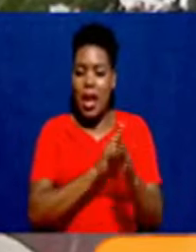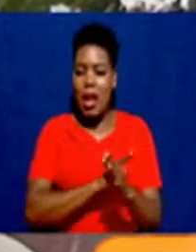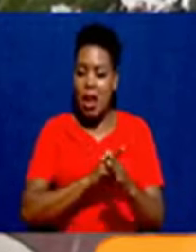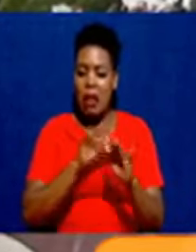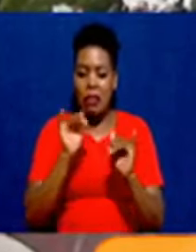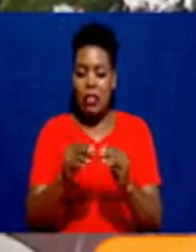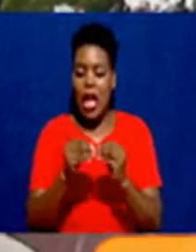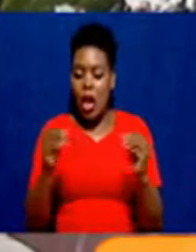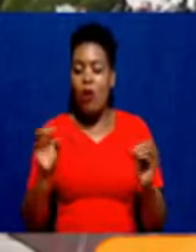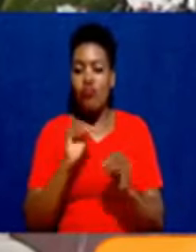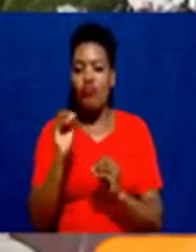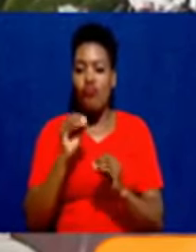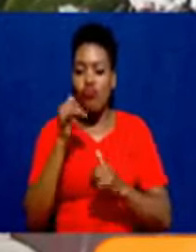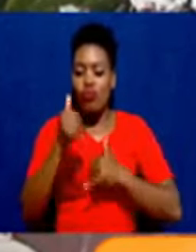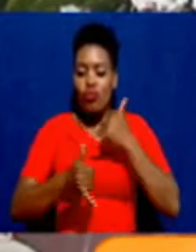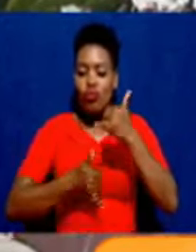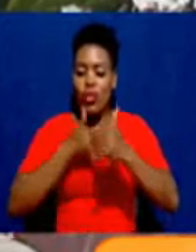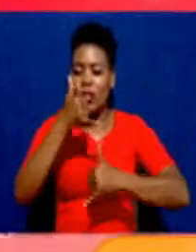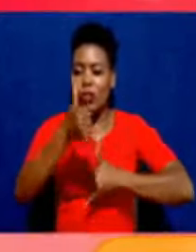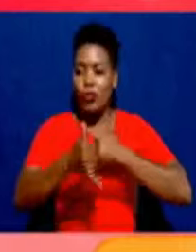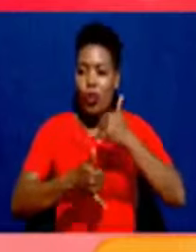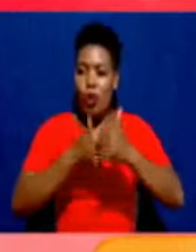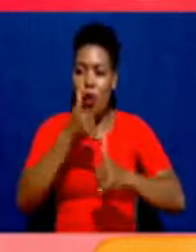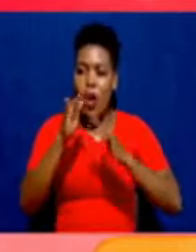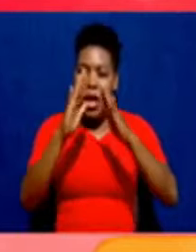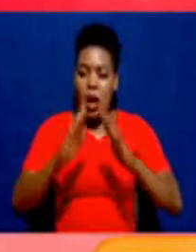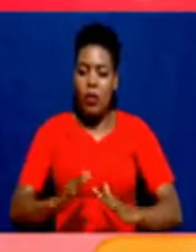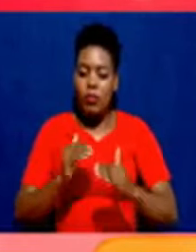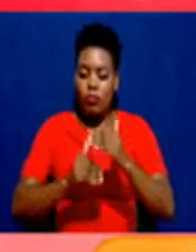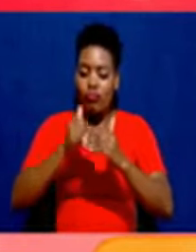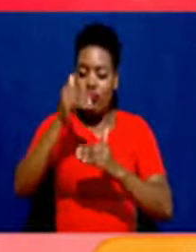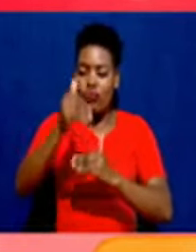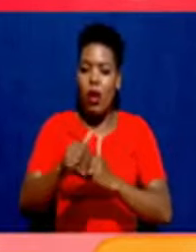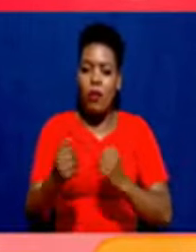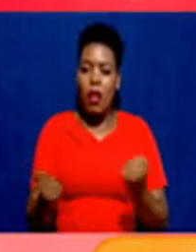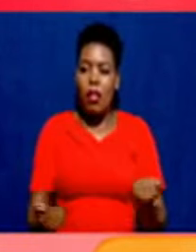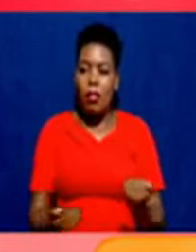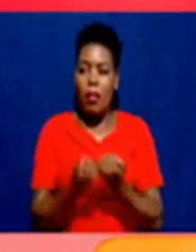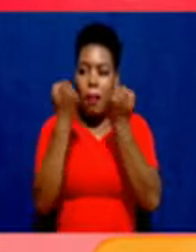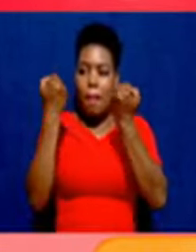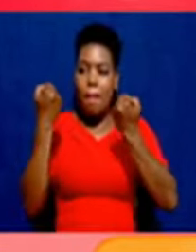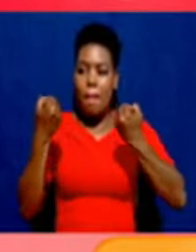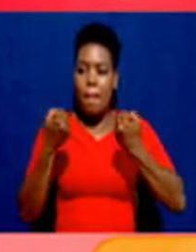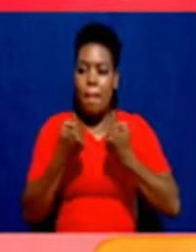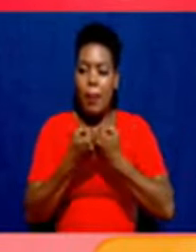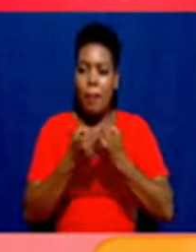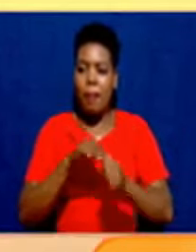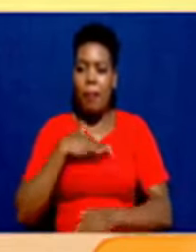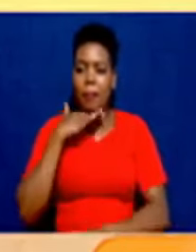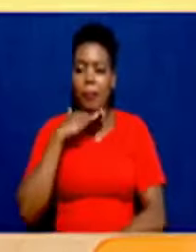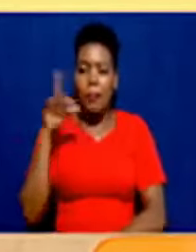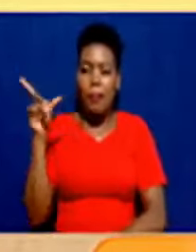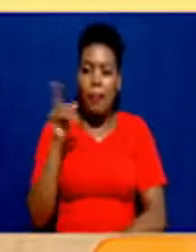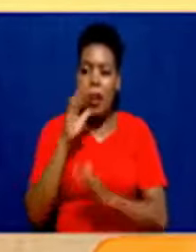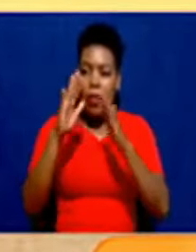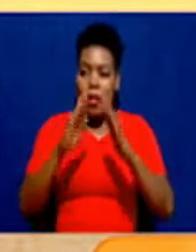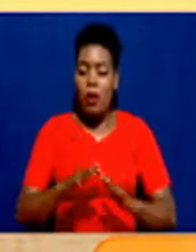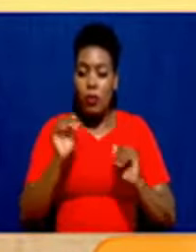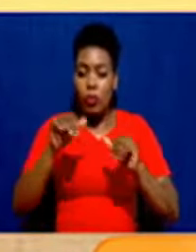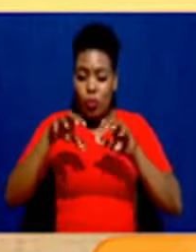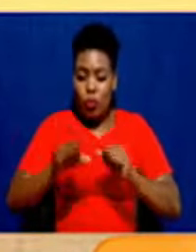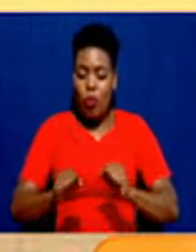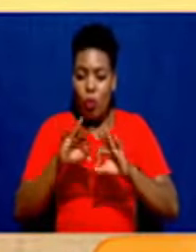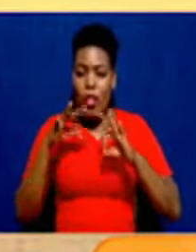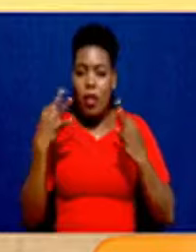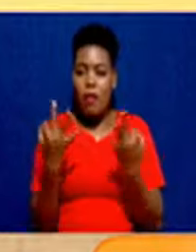enough to enjoy his rest here after the long and torturous marathons. The house, which will now be occupied by